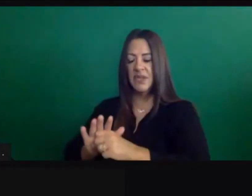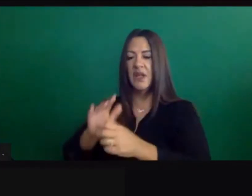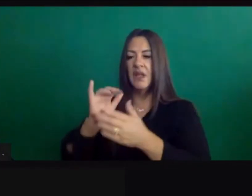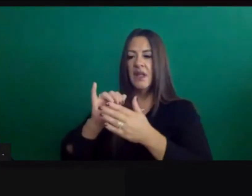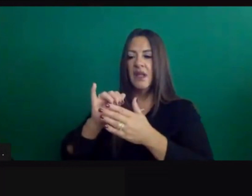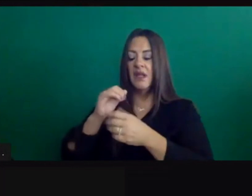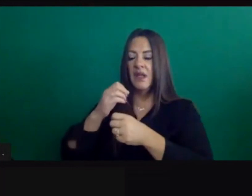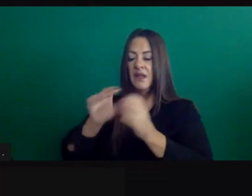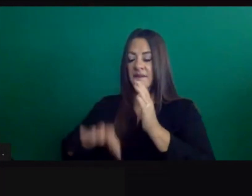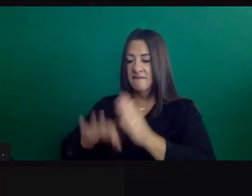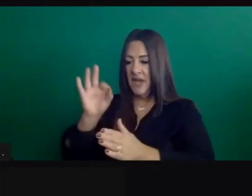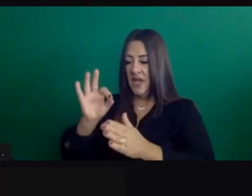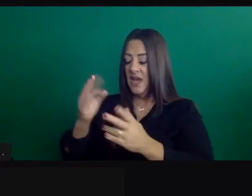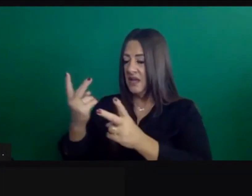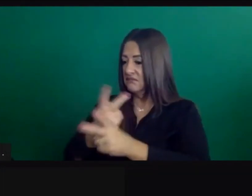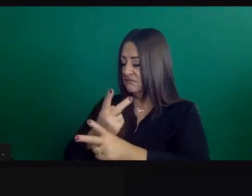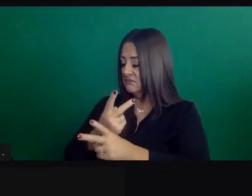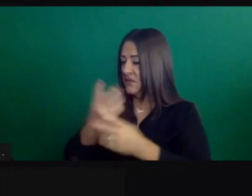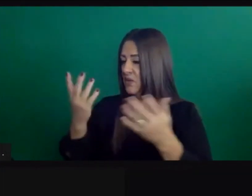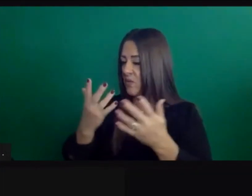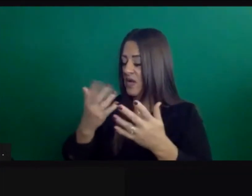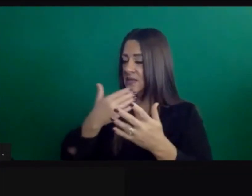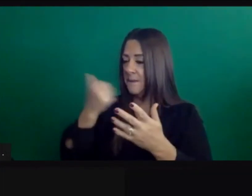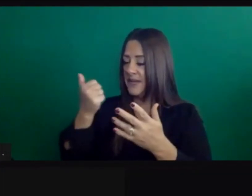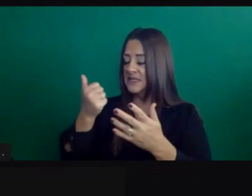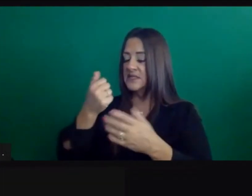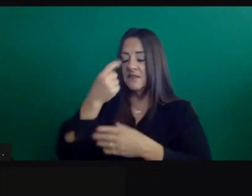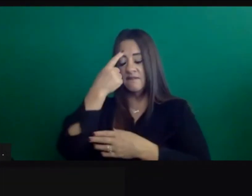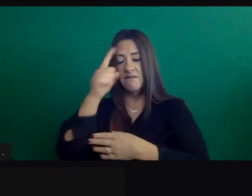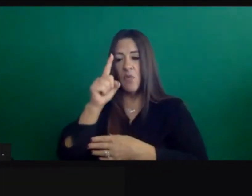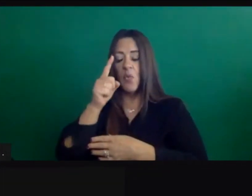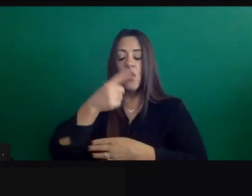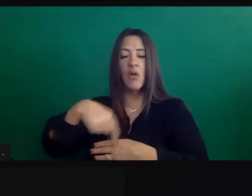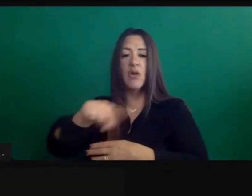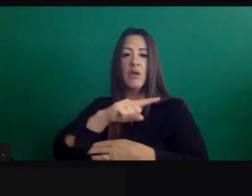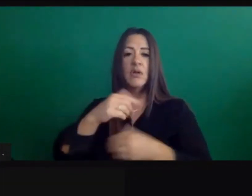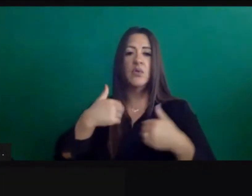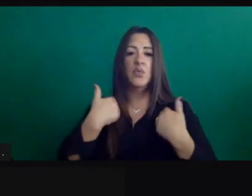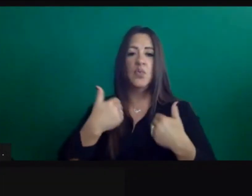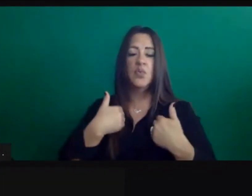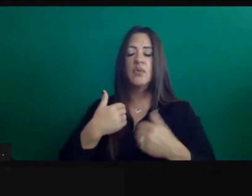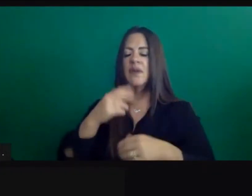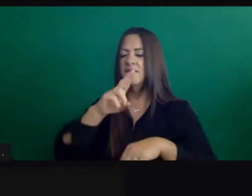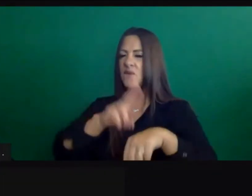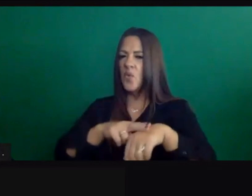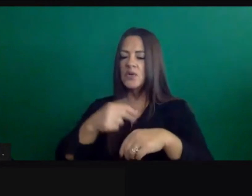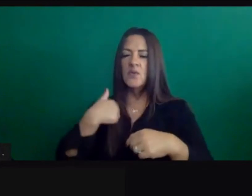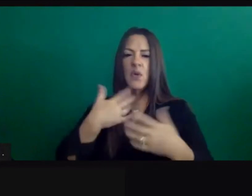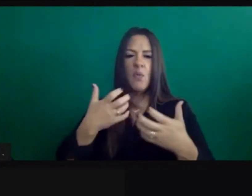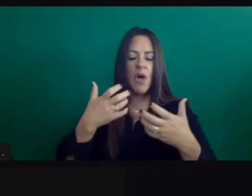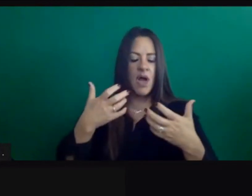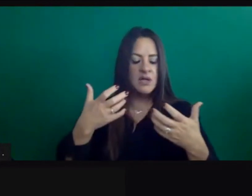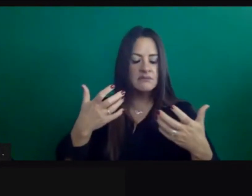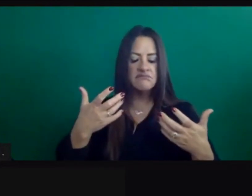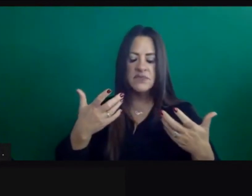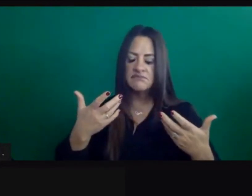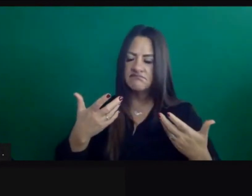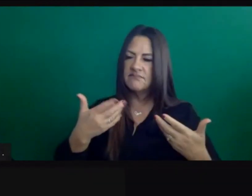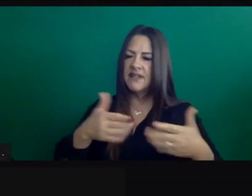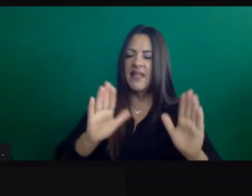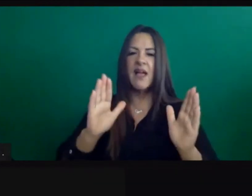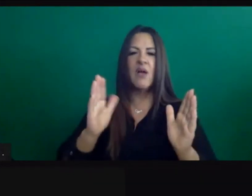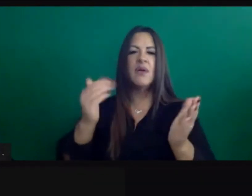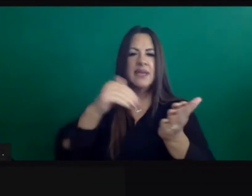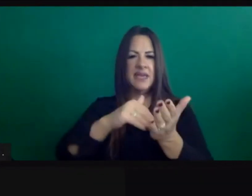allows us to do what we've always wanted to do, which was resume activities that so many people miss, but do